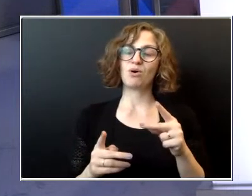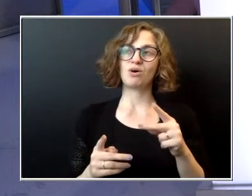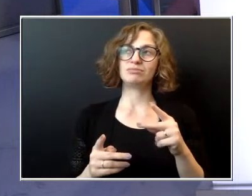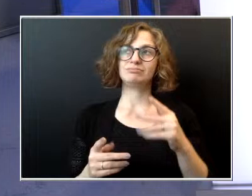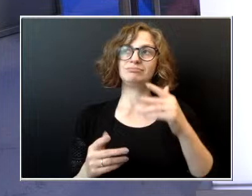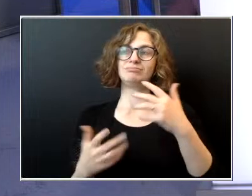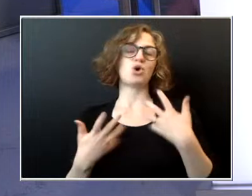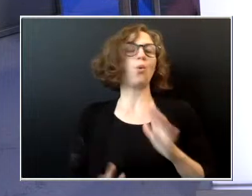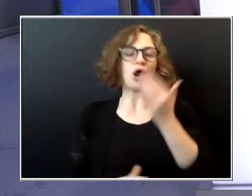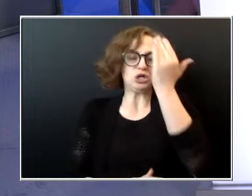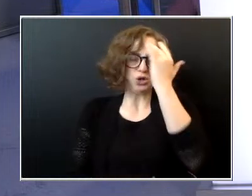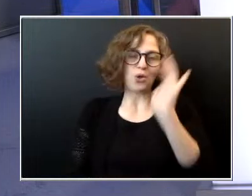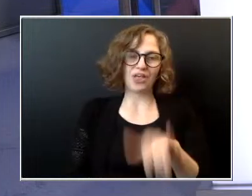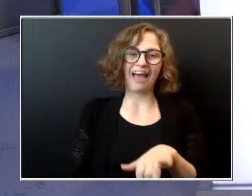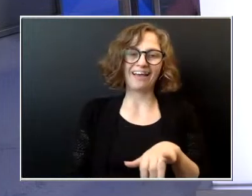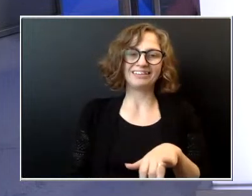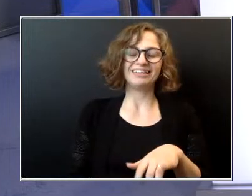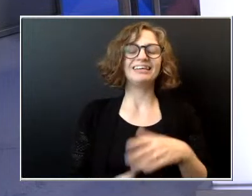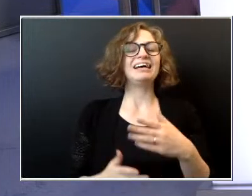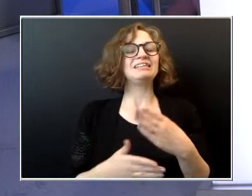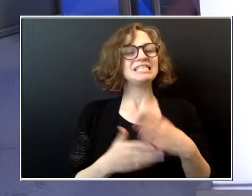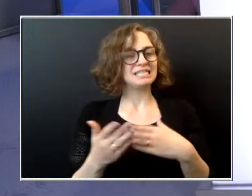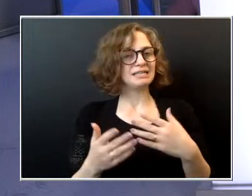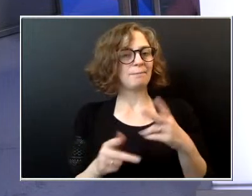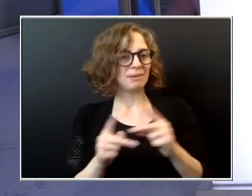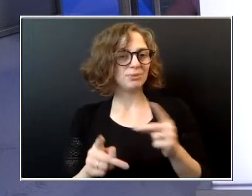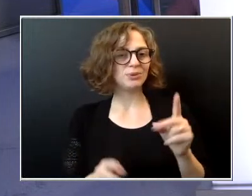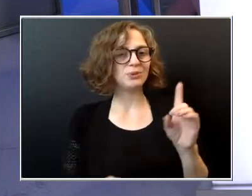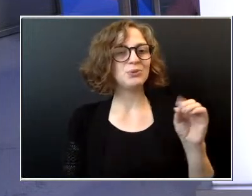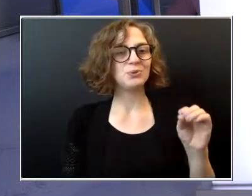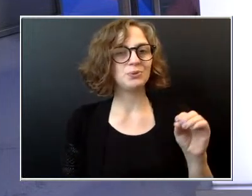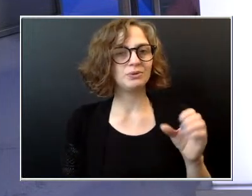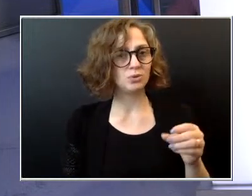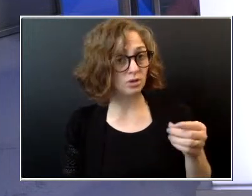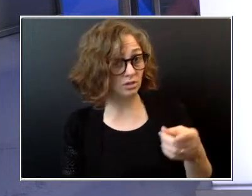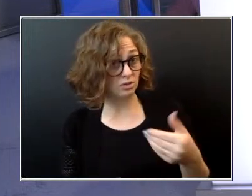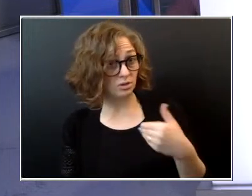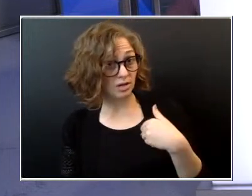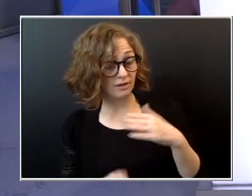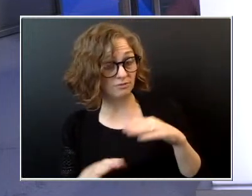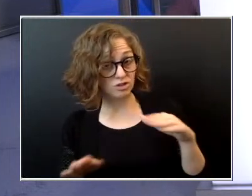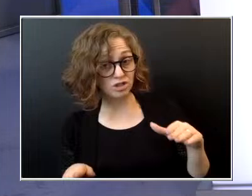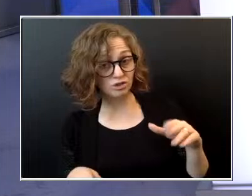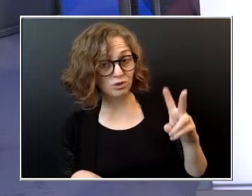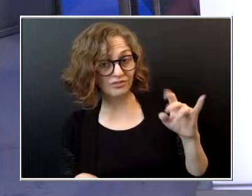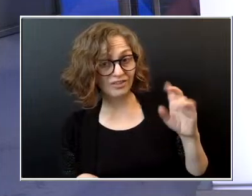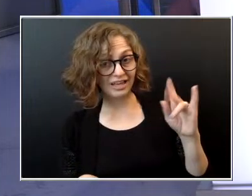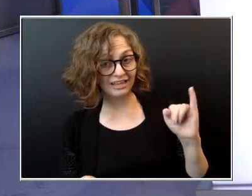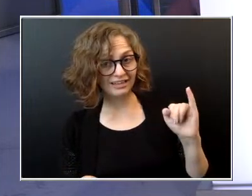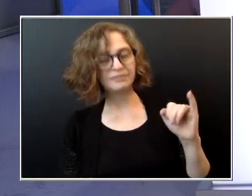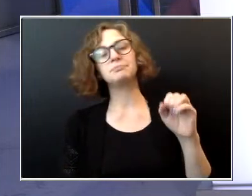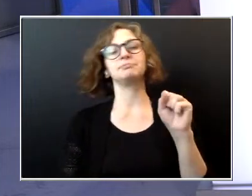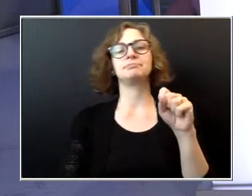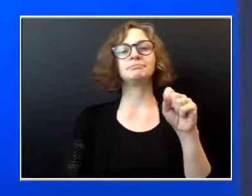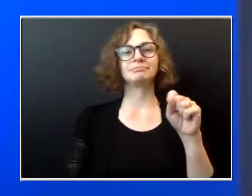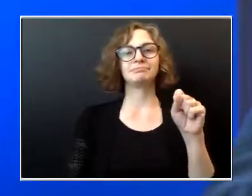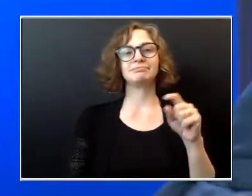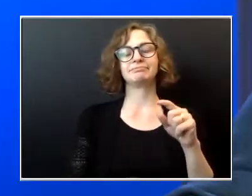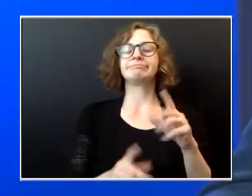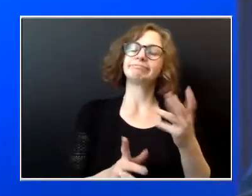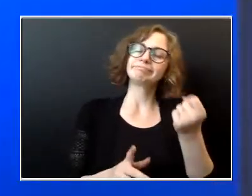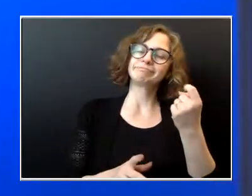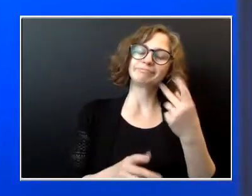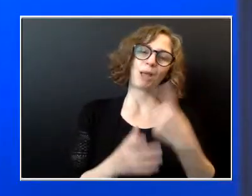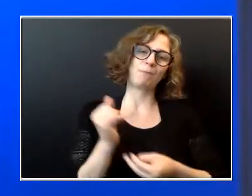a choice that an individual can make. Now, do you have children? I do, but both of them were adopted, so Okay. that